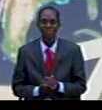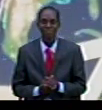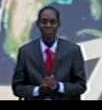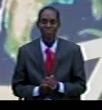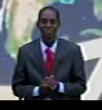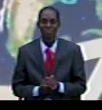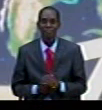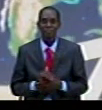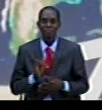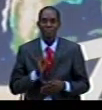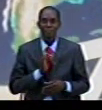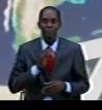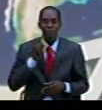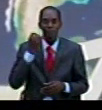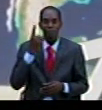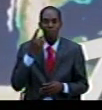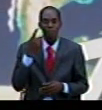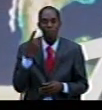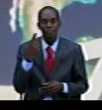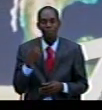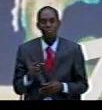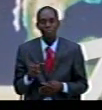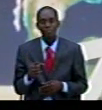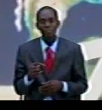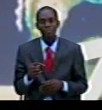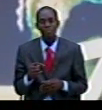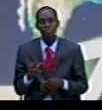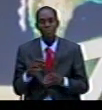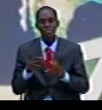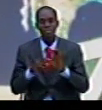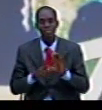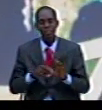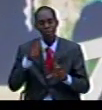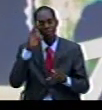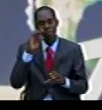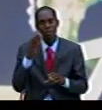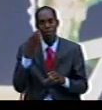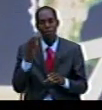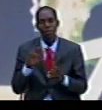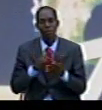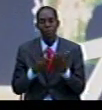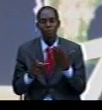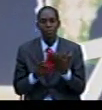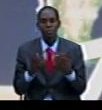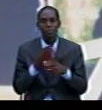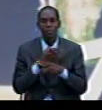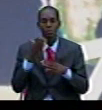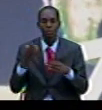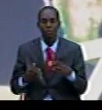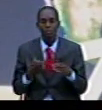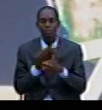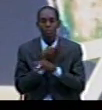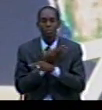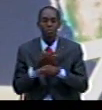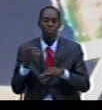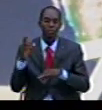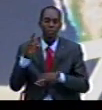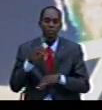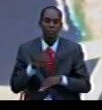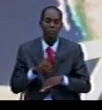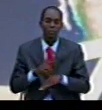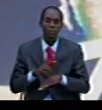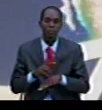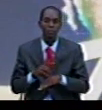Understand the chairman of Total Freedom Through Faith in Christ Global Crusade is here, Apostle Kayode